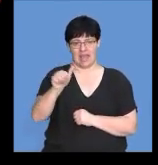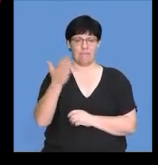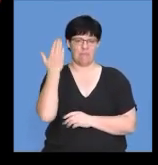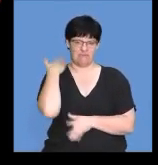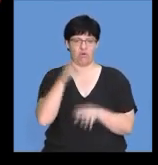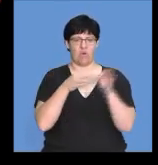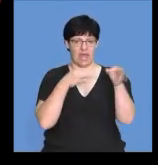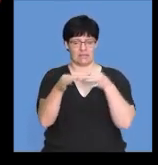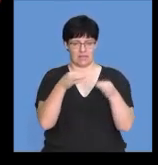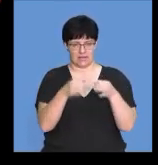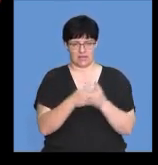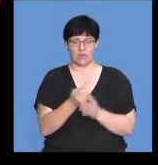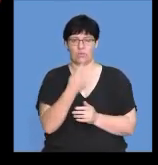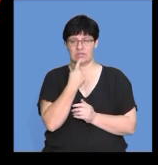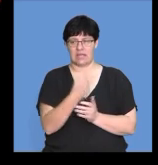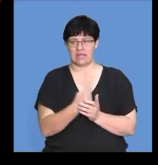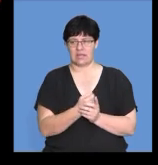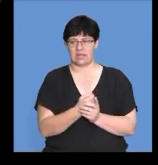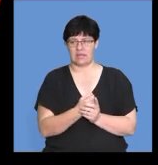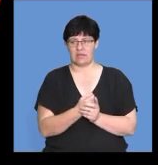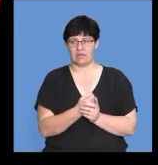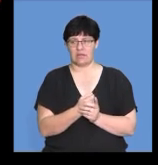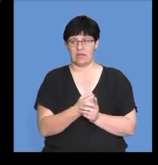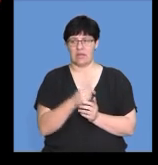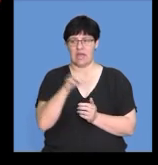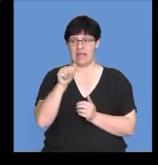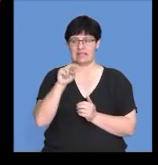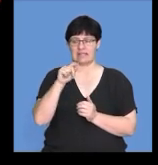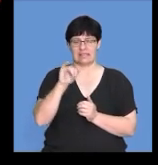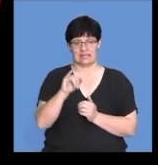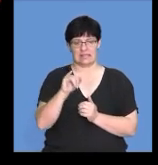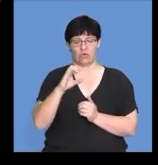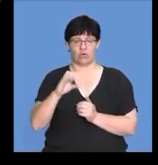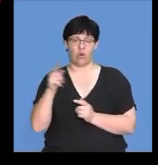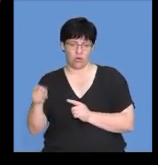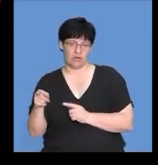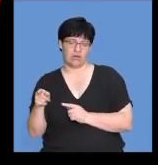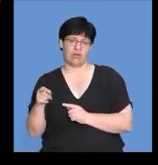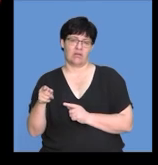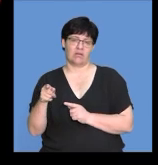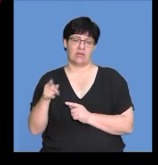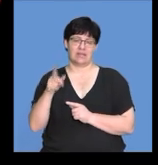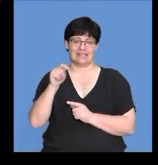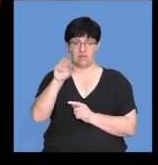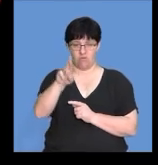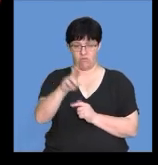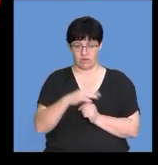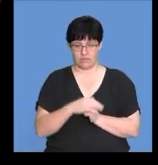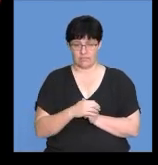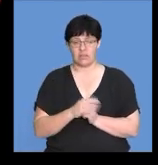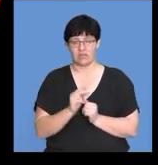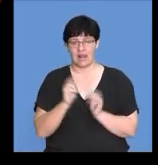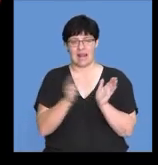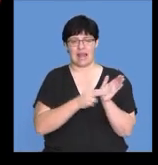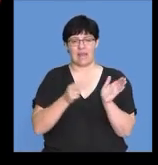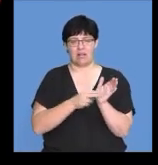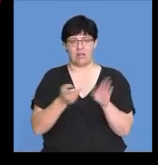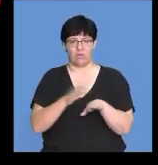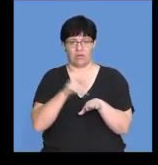on, and we've mentioned the anticodons on the tRNA. So that covers all parts that require to be labeled on